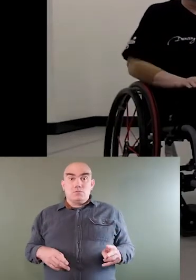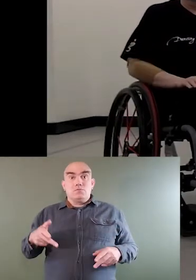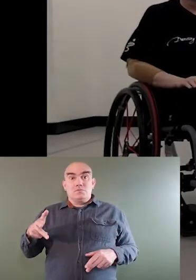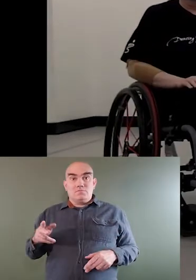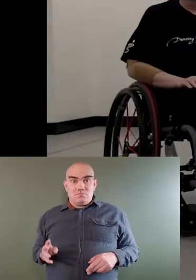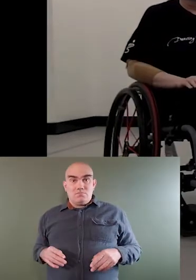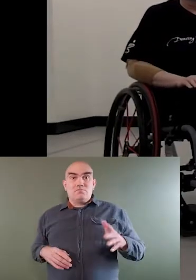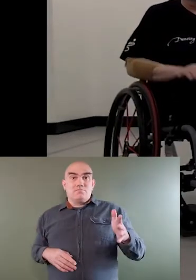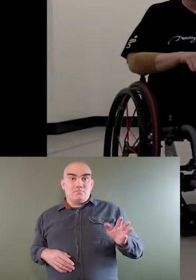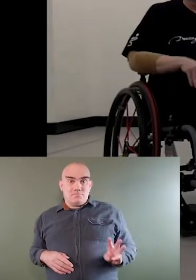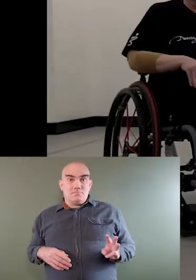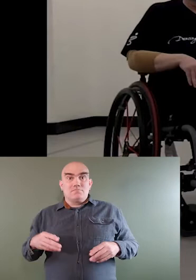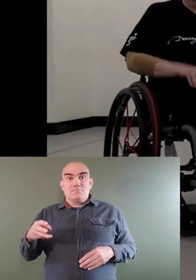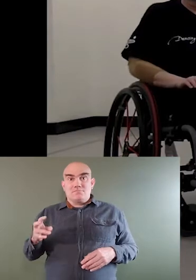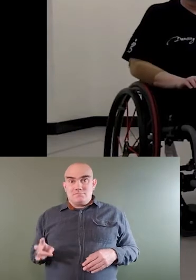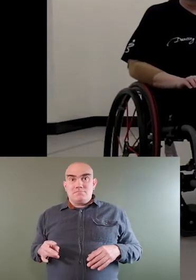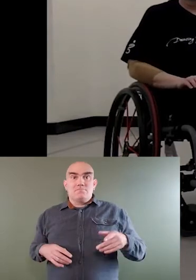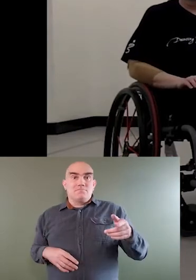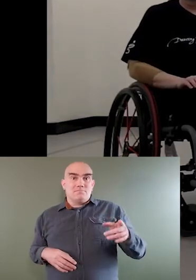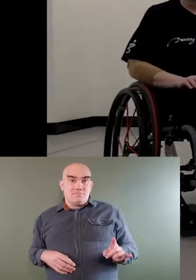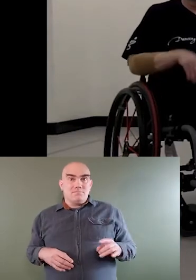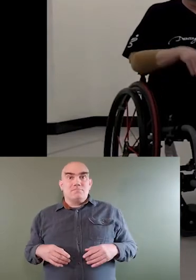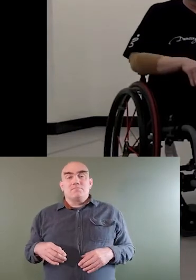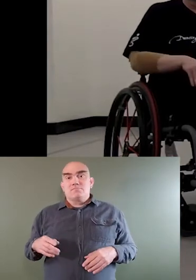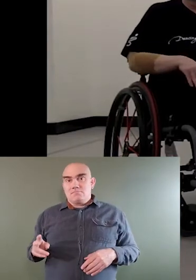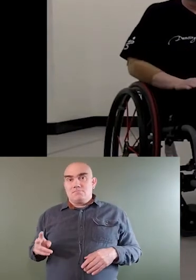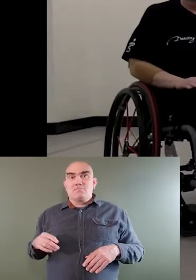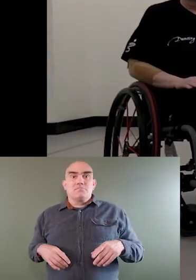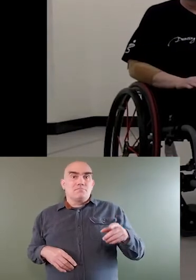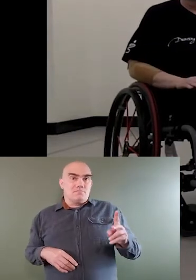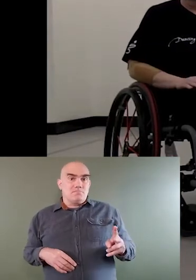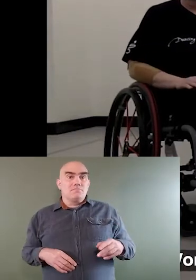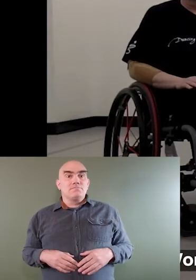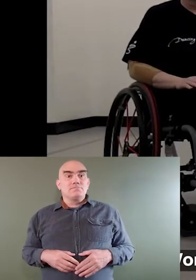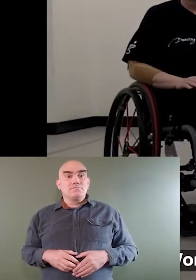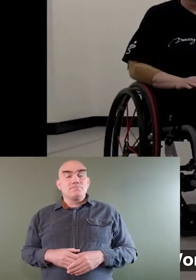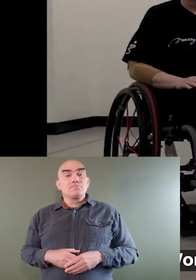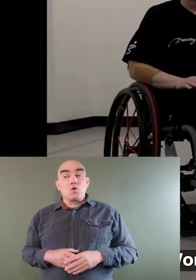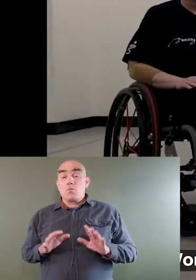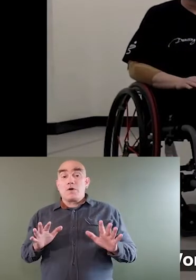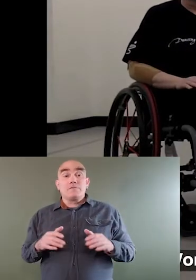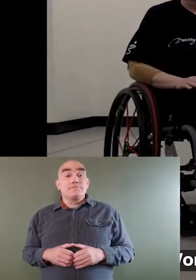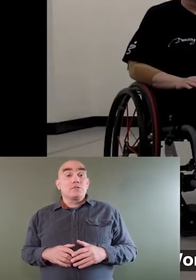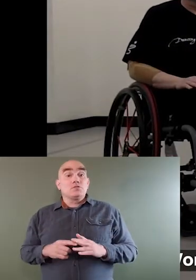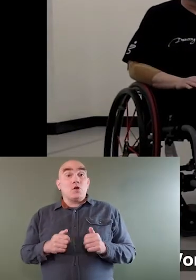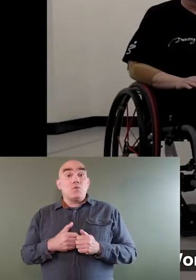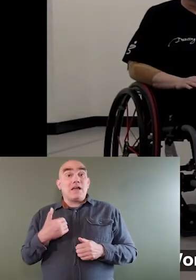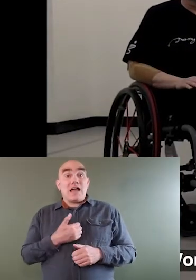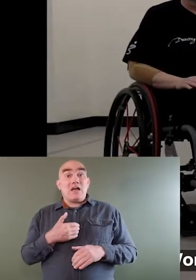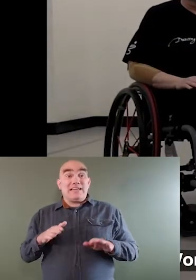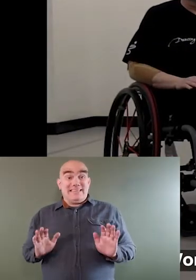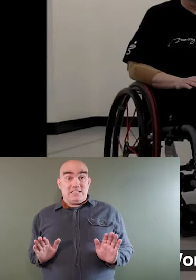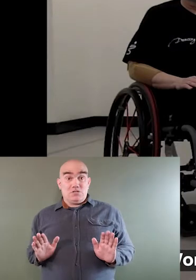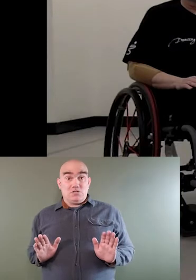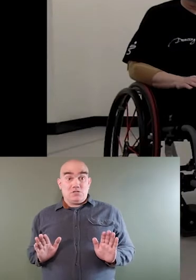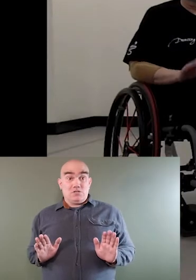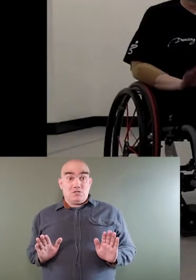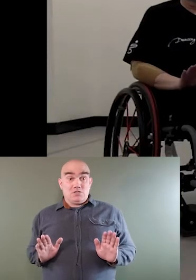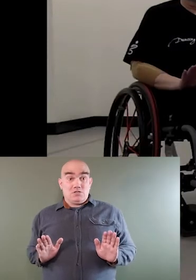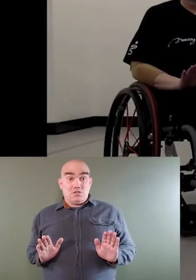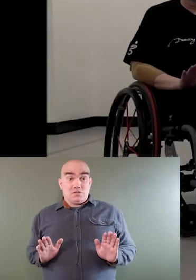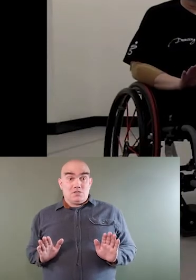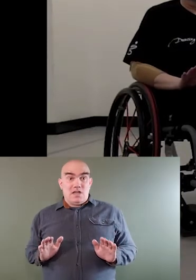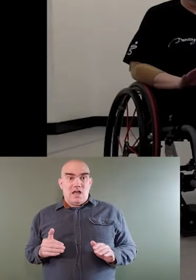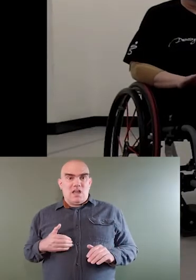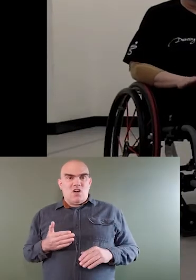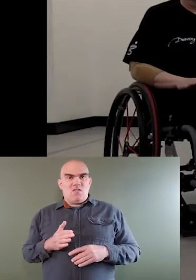4, 5, 6, 7, 8. Wonderful. Let's now start with our heels of our